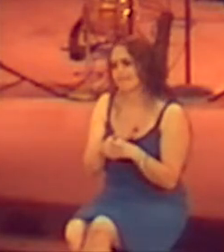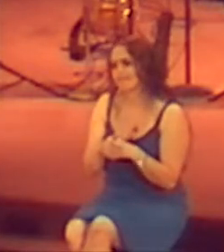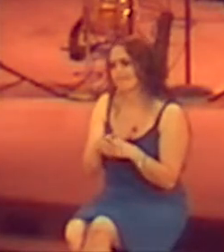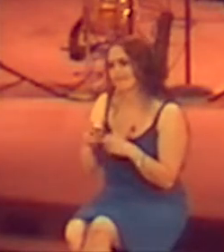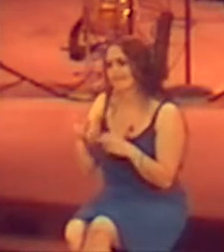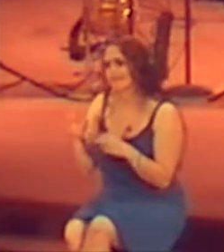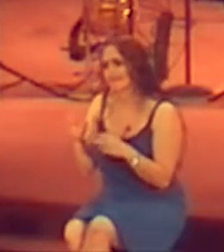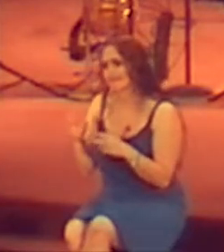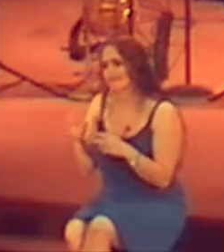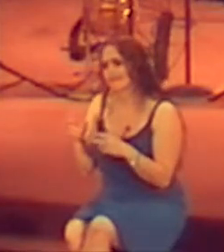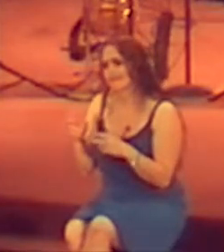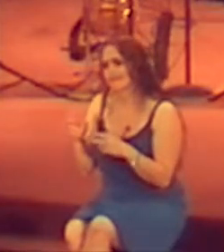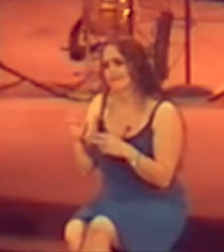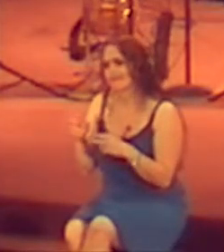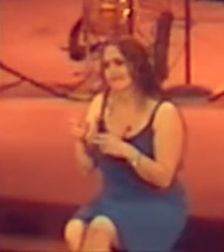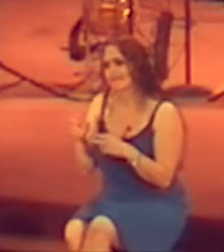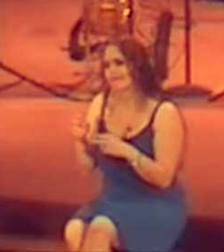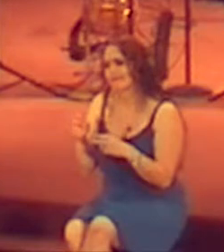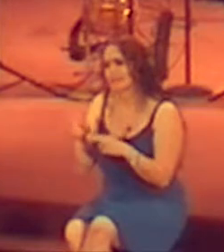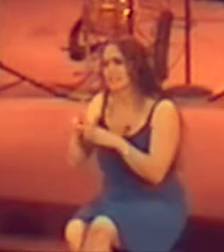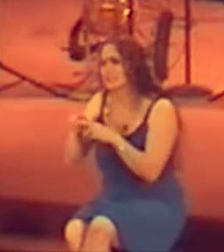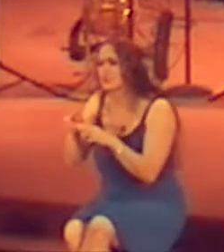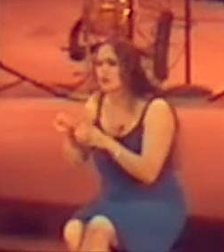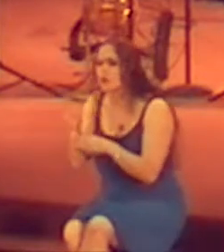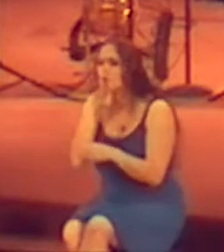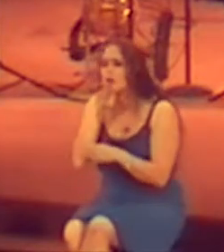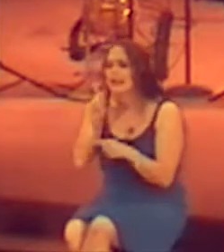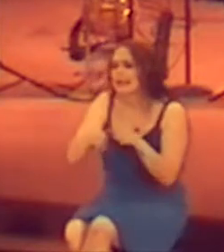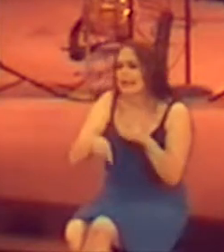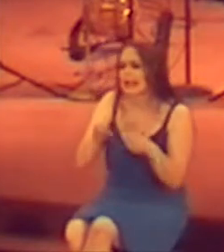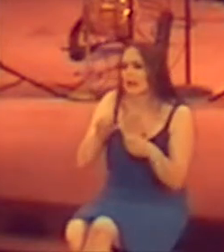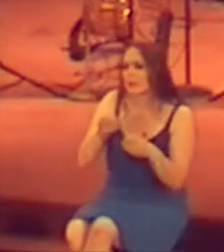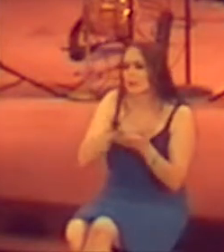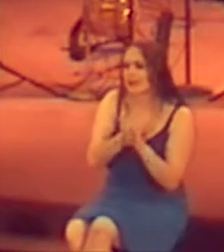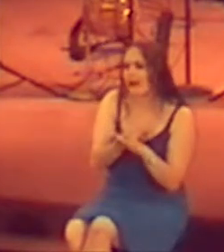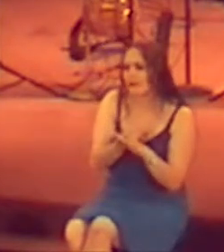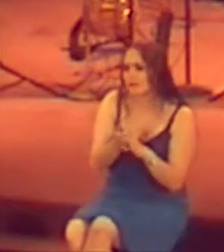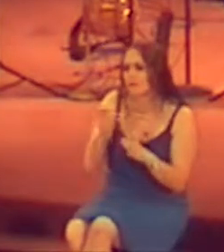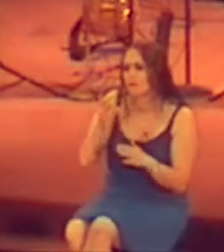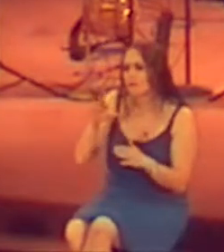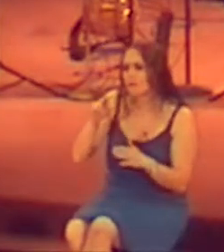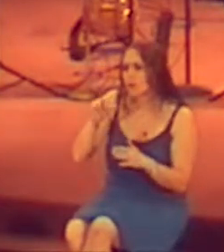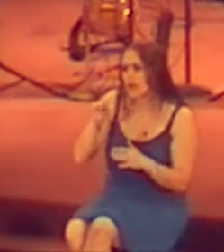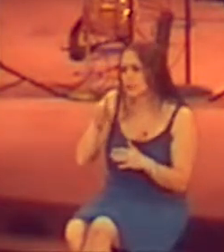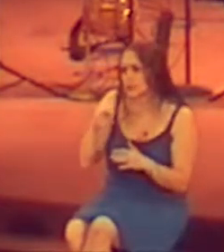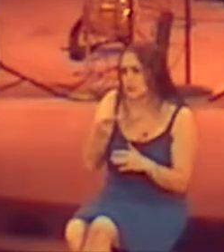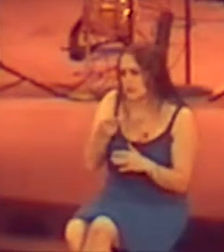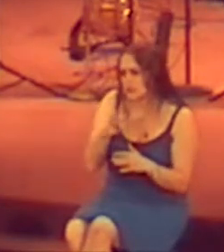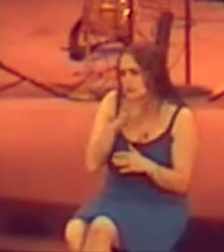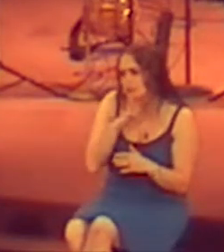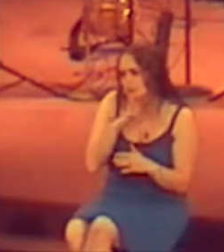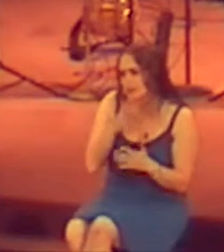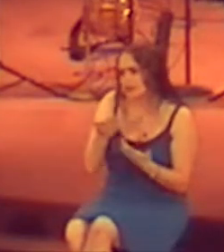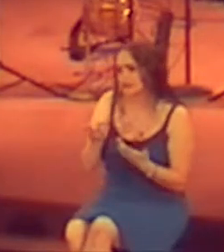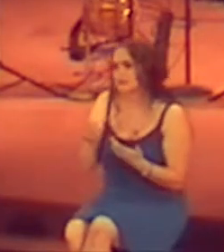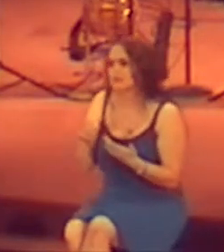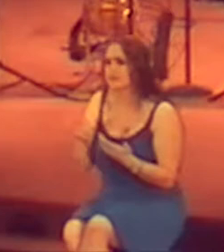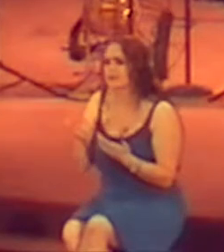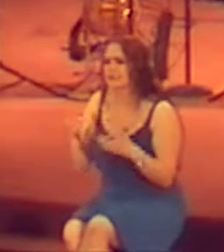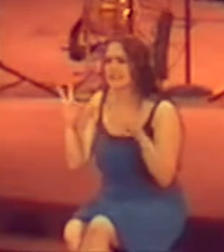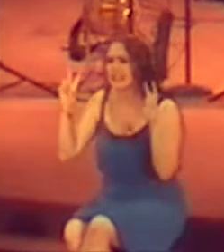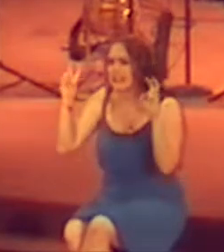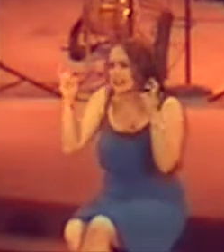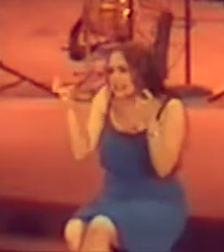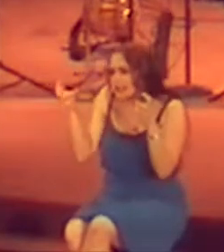figs? Nor can salt water produce fresh. In the first couple verses, we see a theme